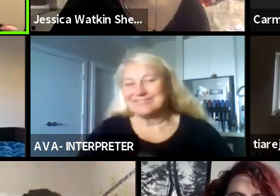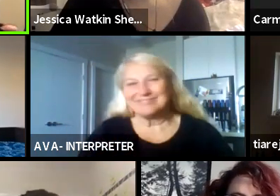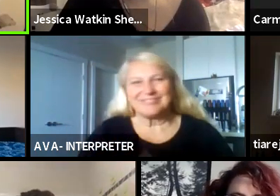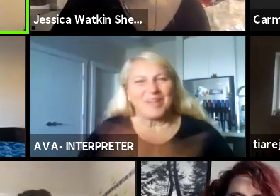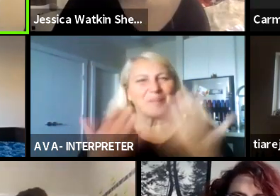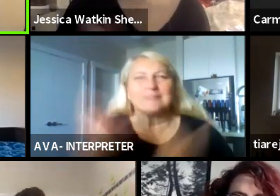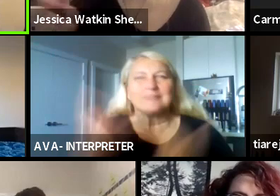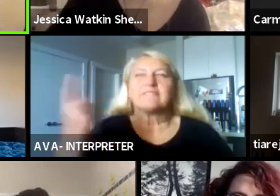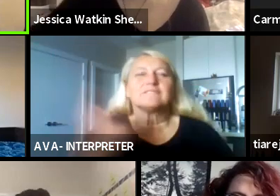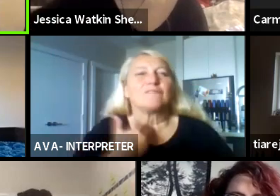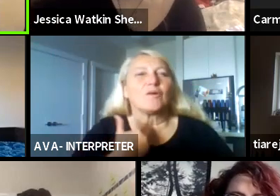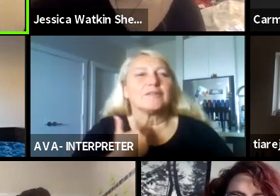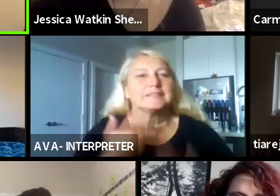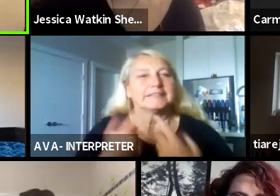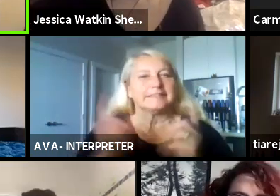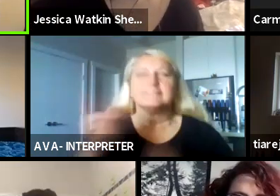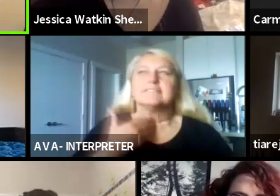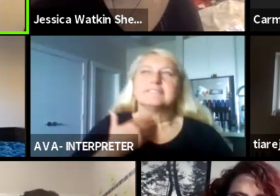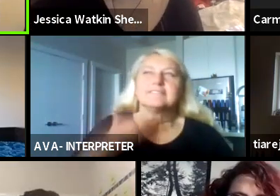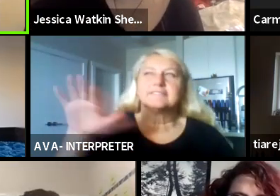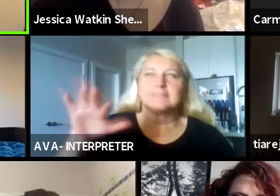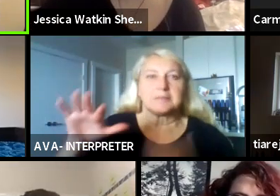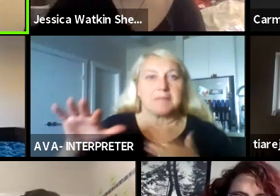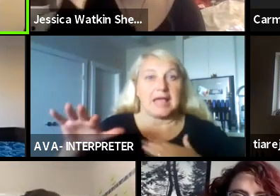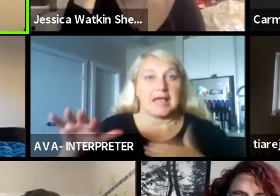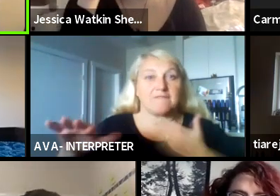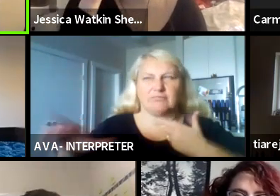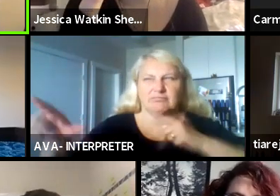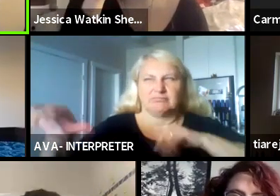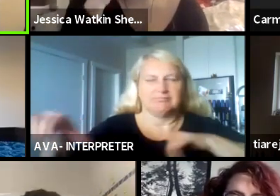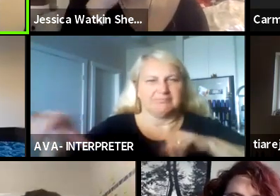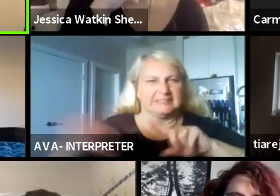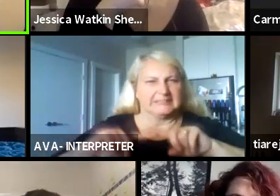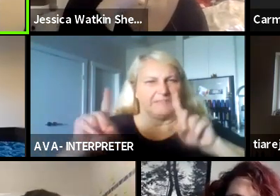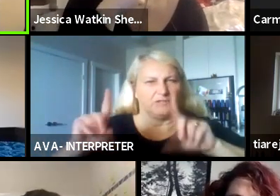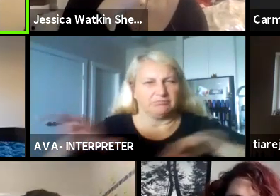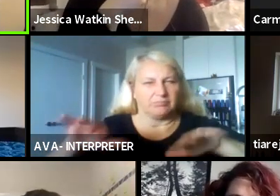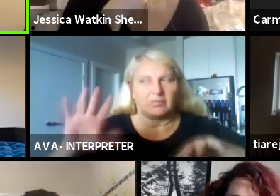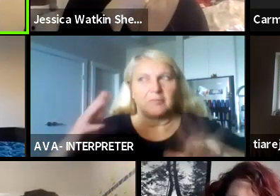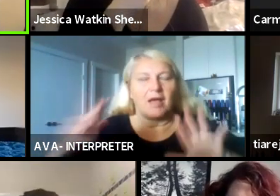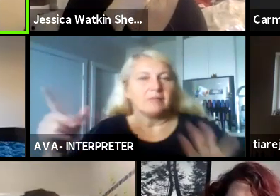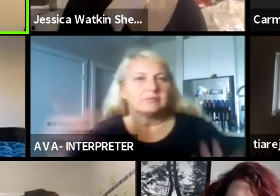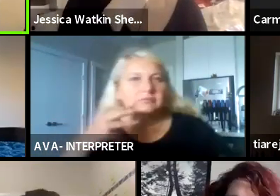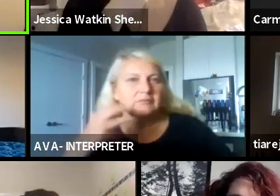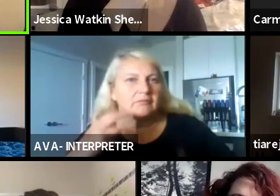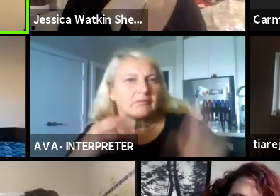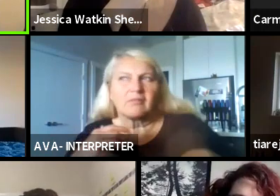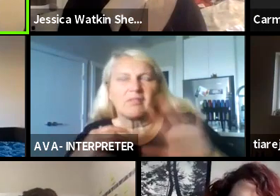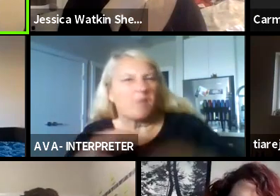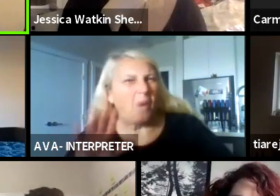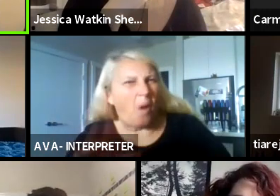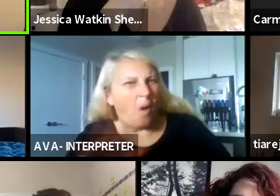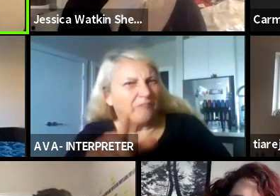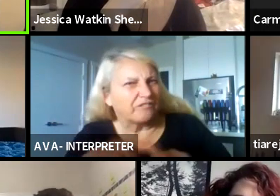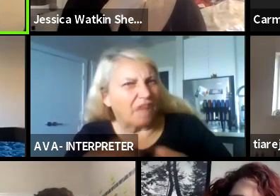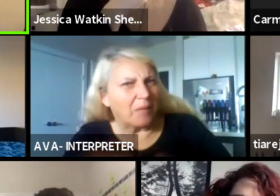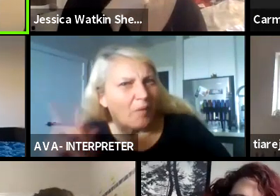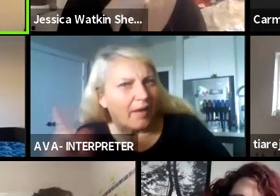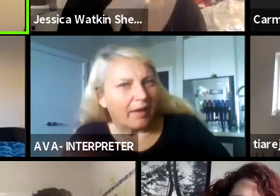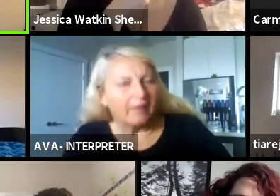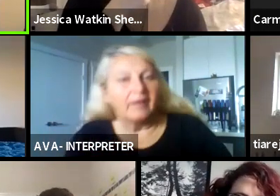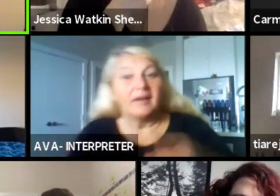an accent or one of those, you can still interrupt the meeting. The digital meeting sometimes feels like it's more formal and